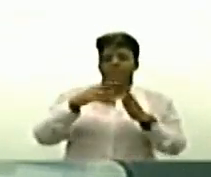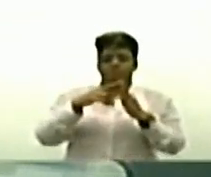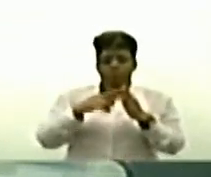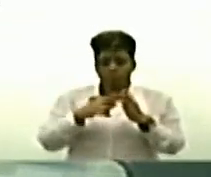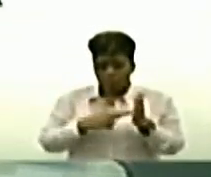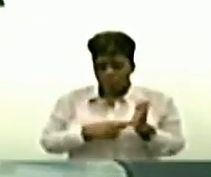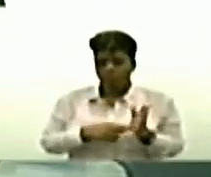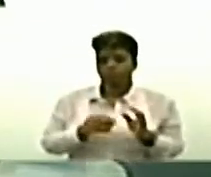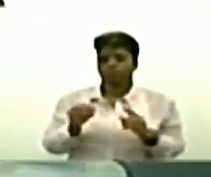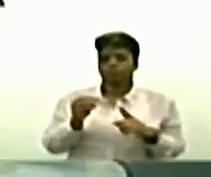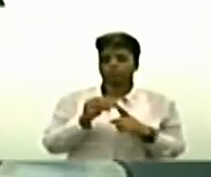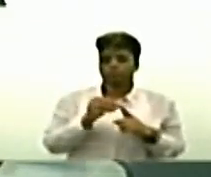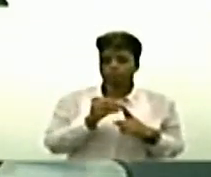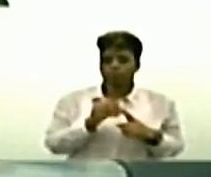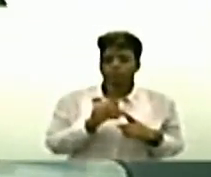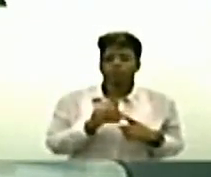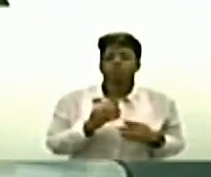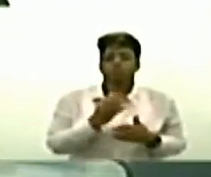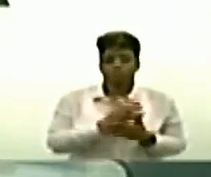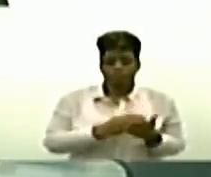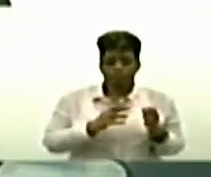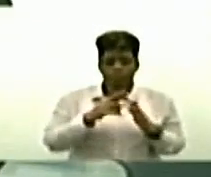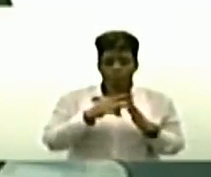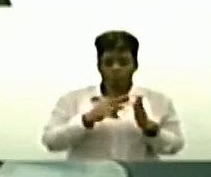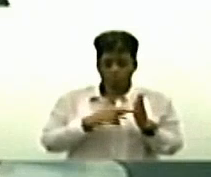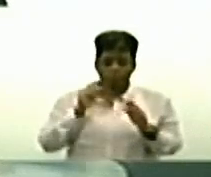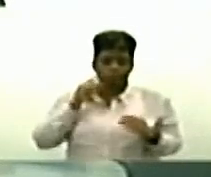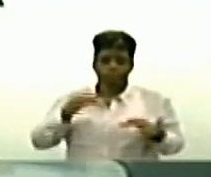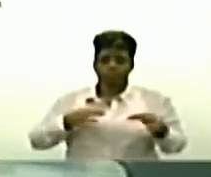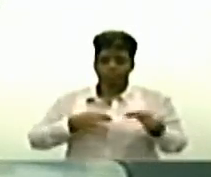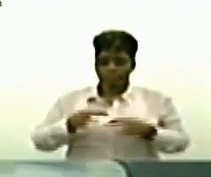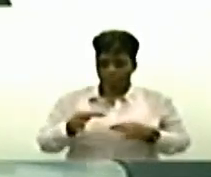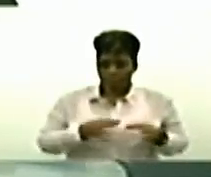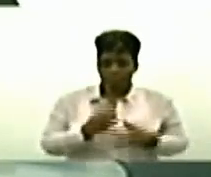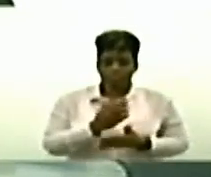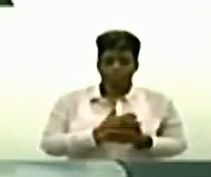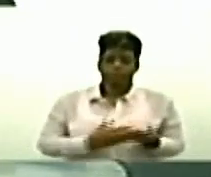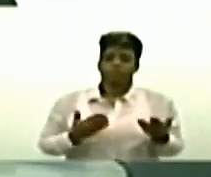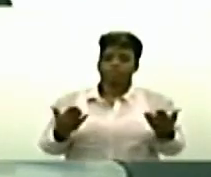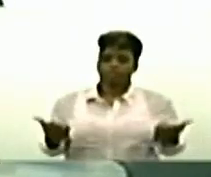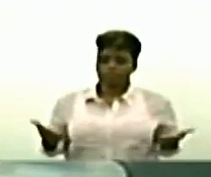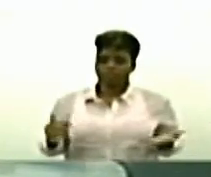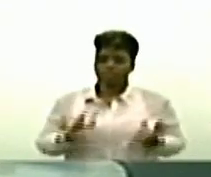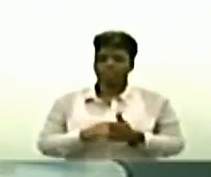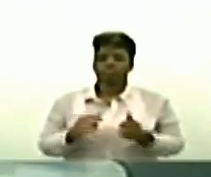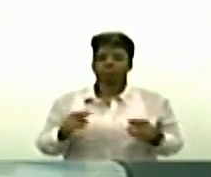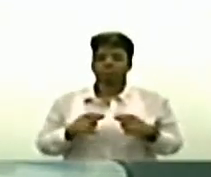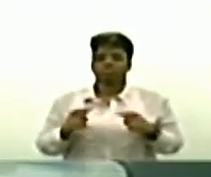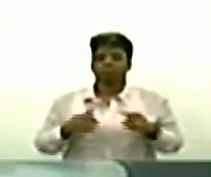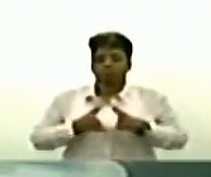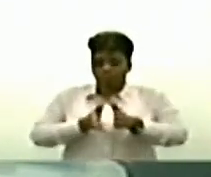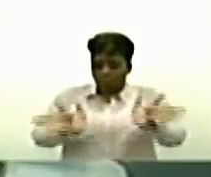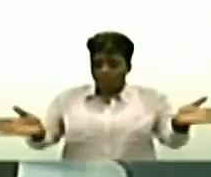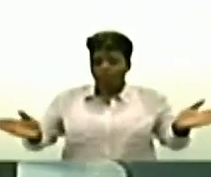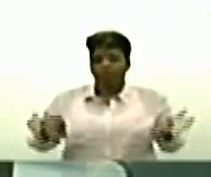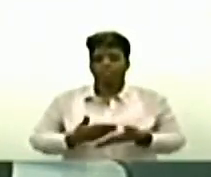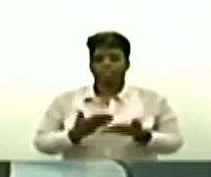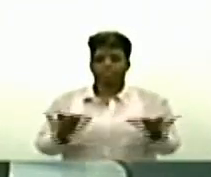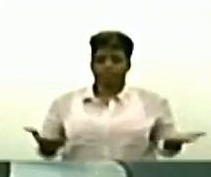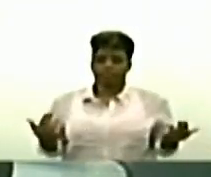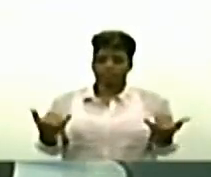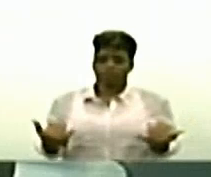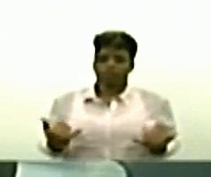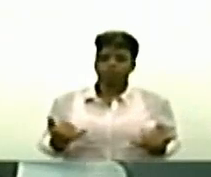also. So the regulations will speak to some of the things. As I said, this is just a broad context of